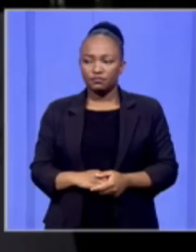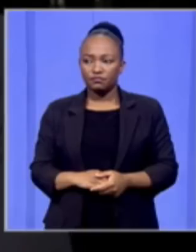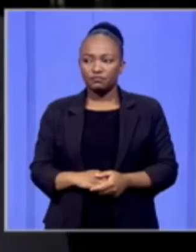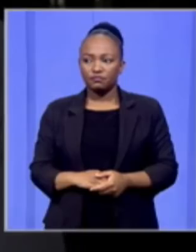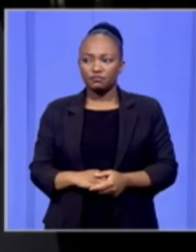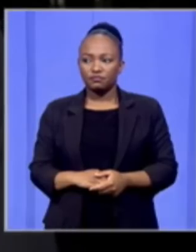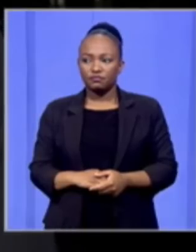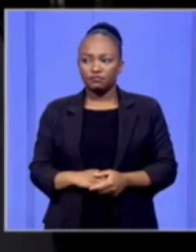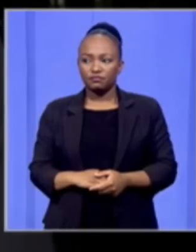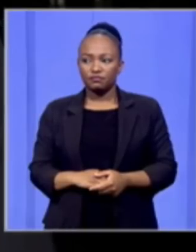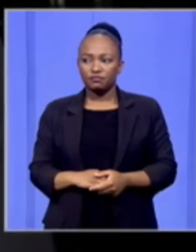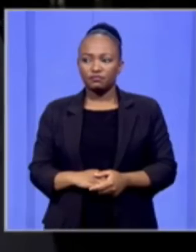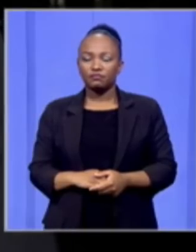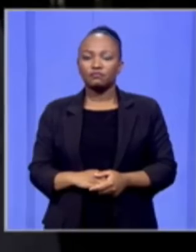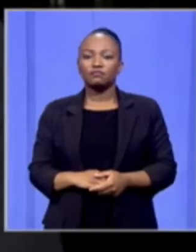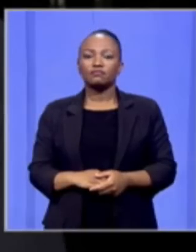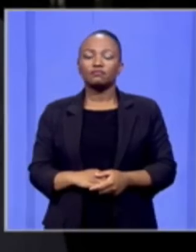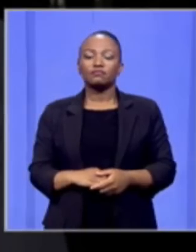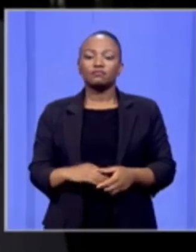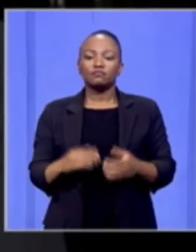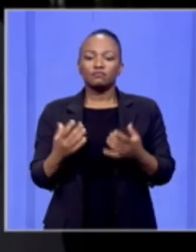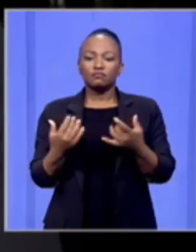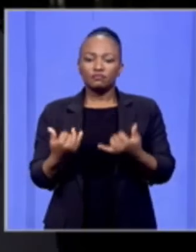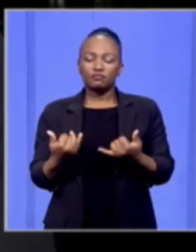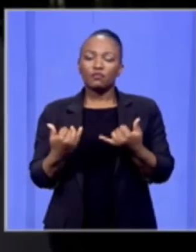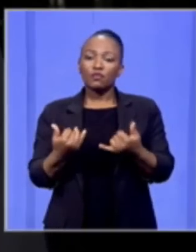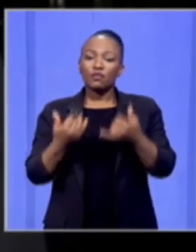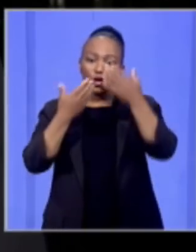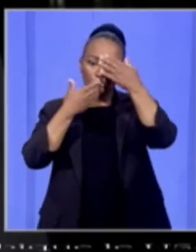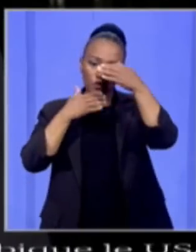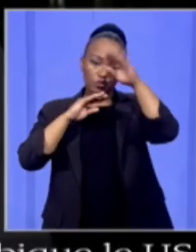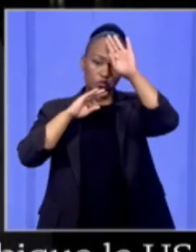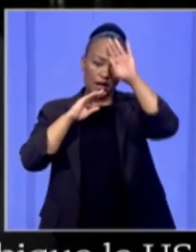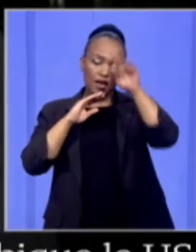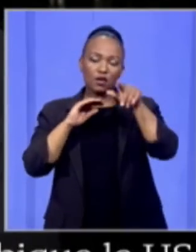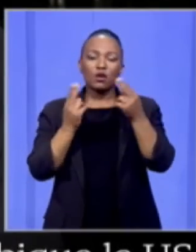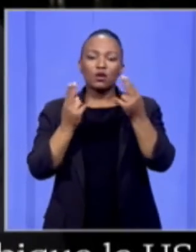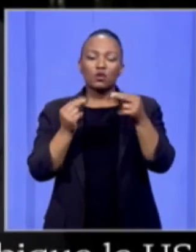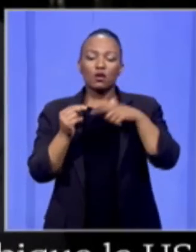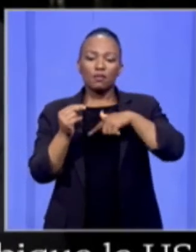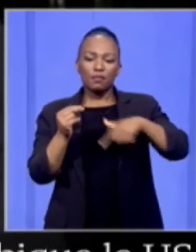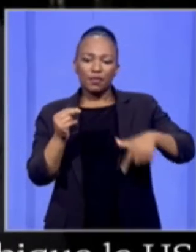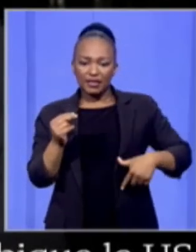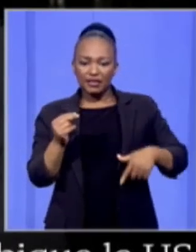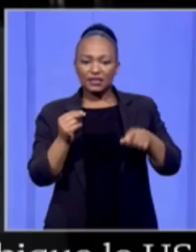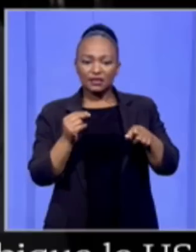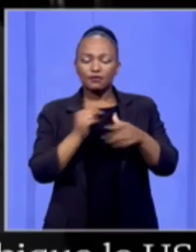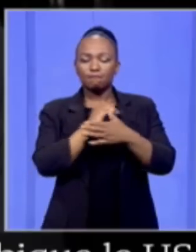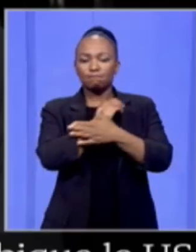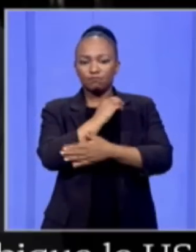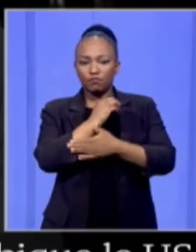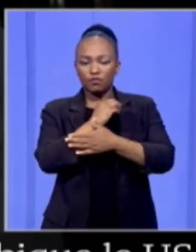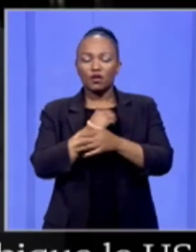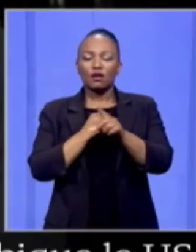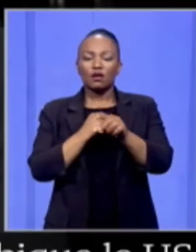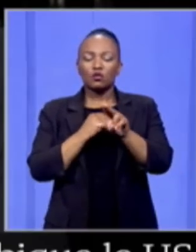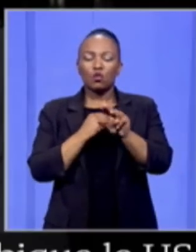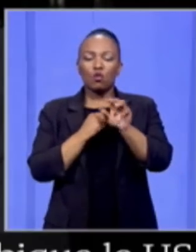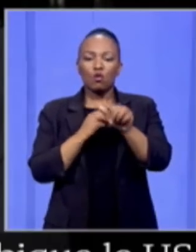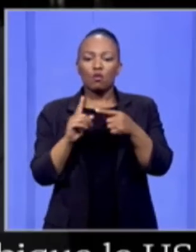Mona naheng ya Botswana mo tsatsing la hosane ho tla hlomamiswa mopresidente e motjha wa naha ena. Duma Bokwe o ile a